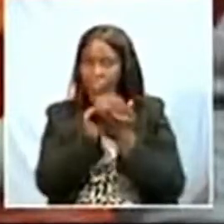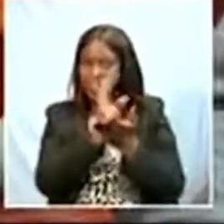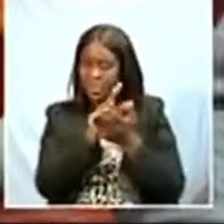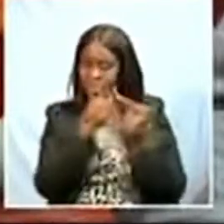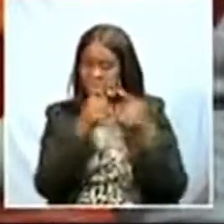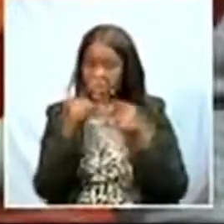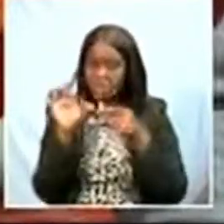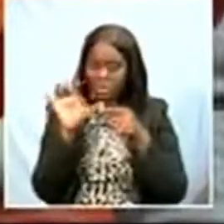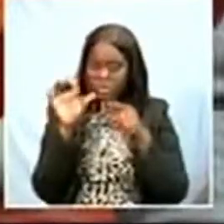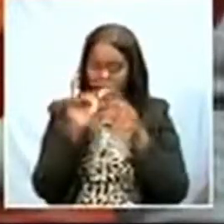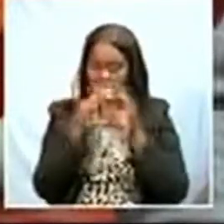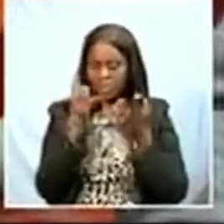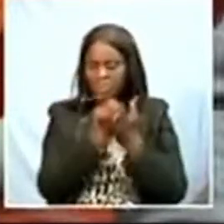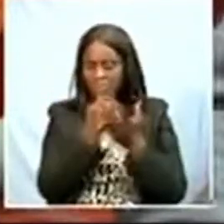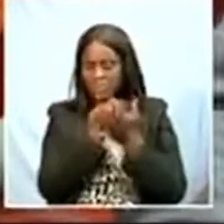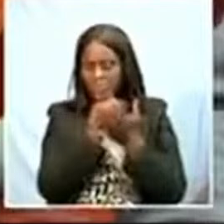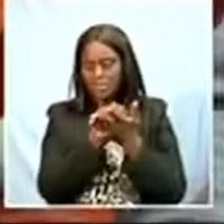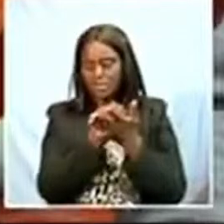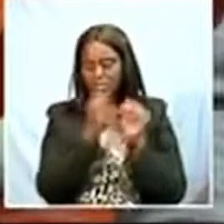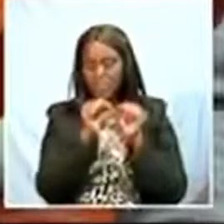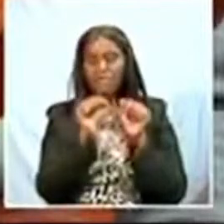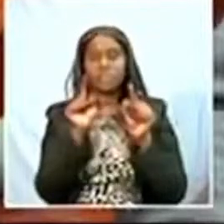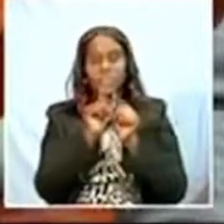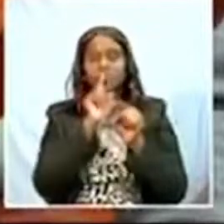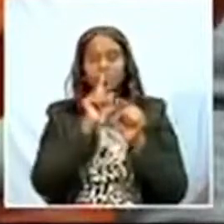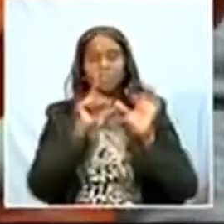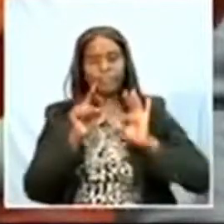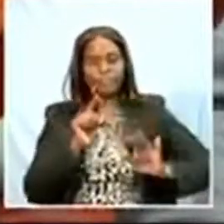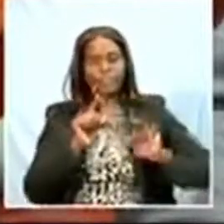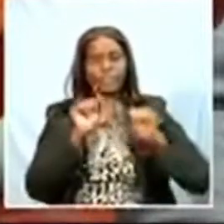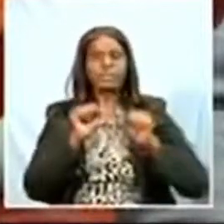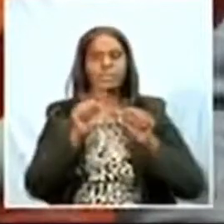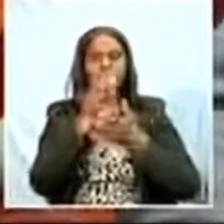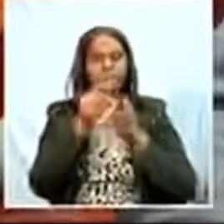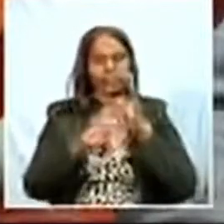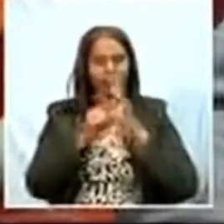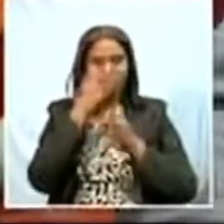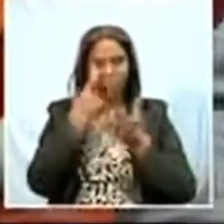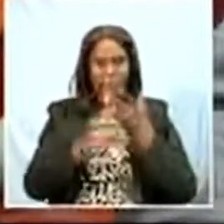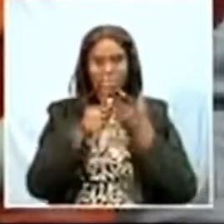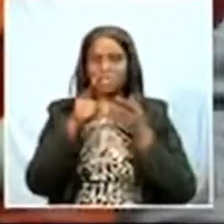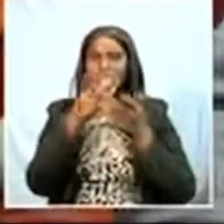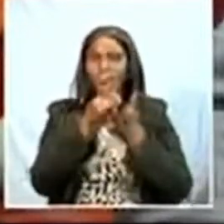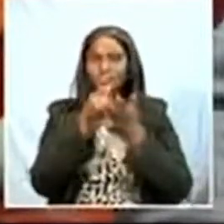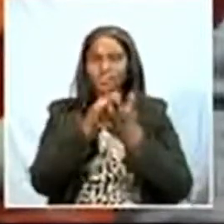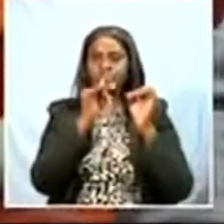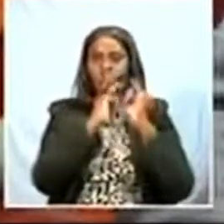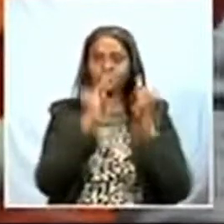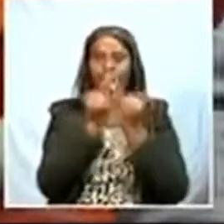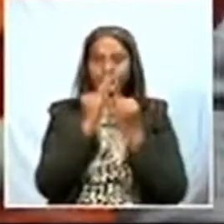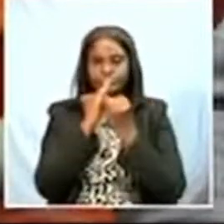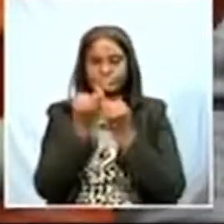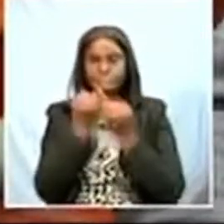various sectors in the economy can actually benefit. We find that certain financial institutions,